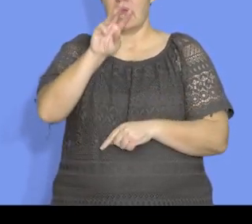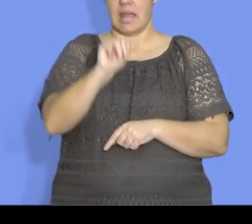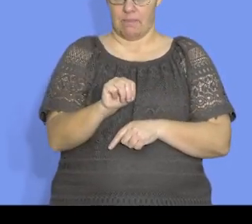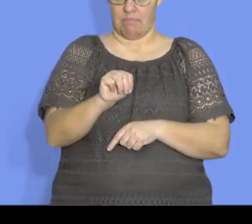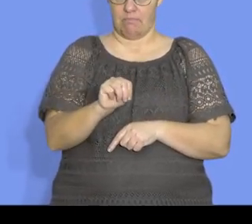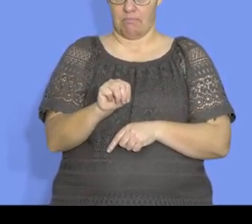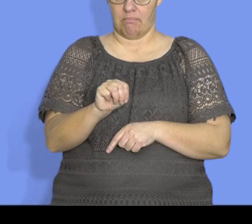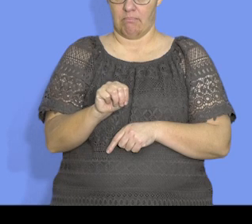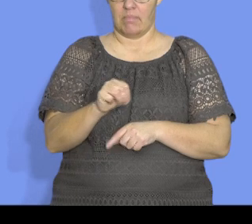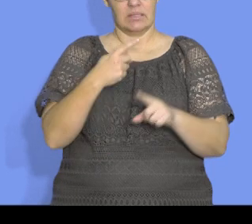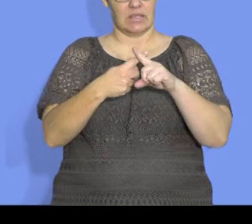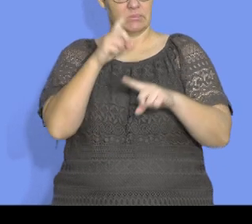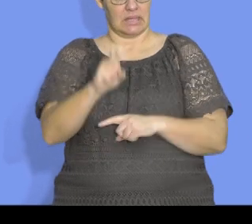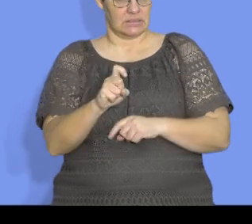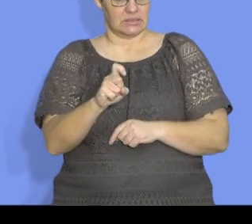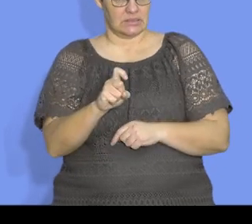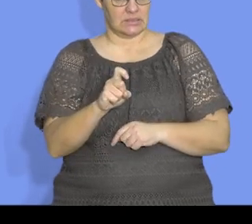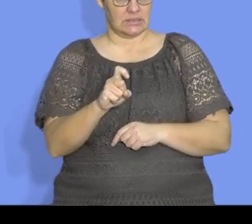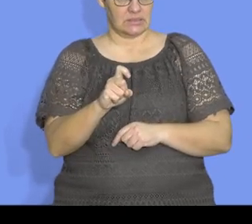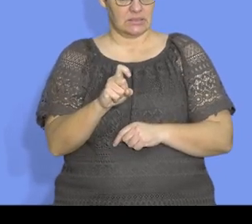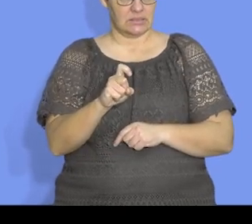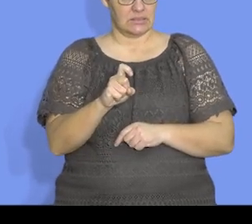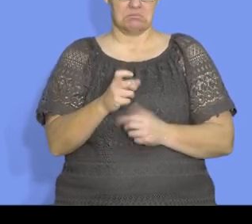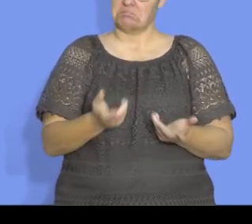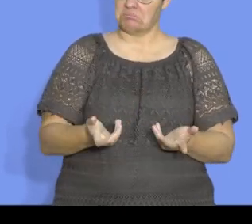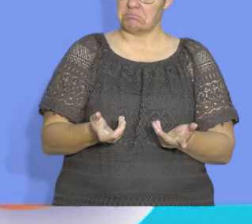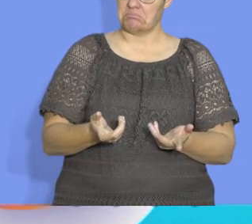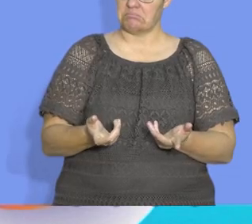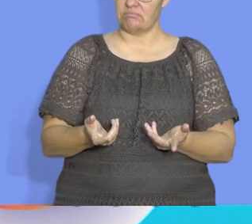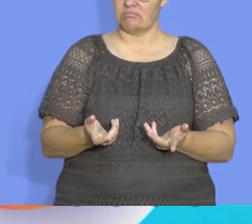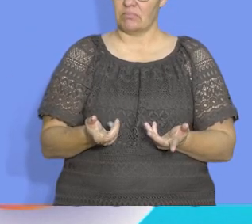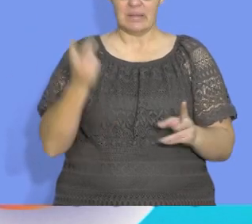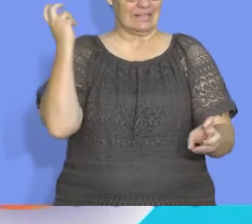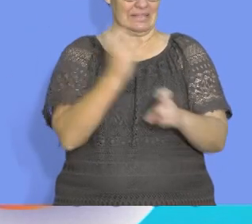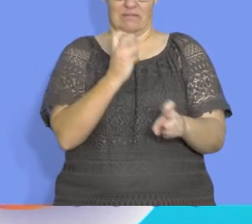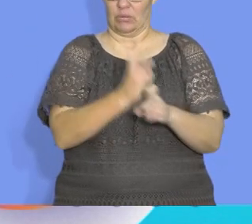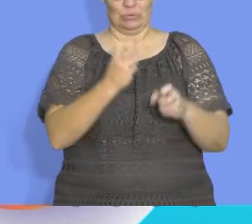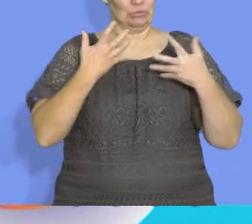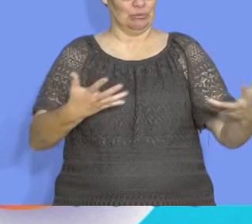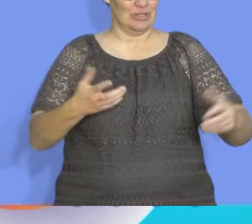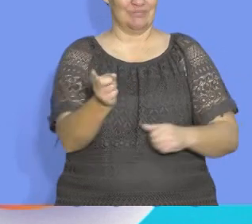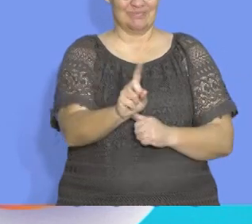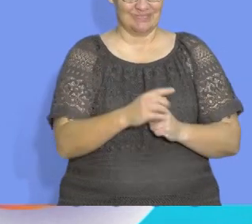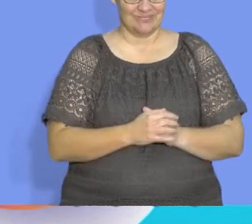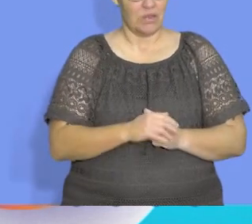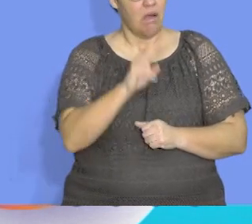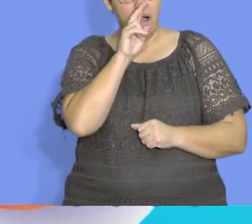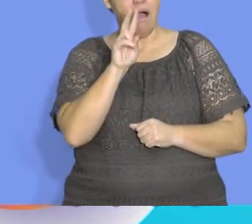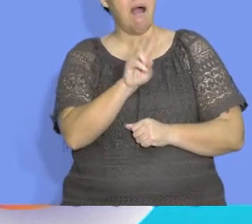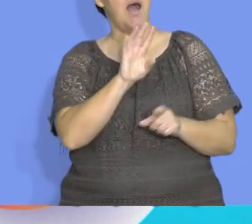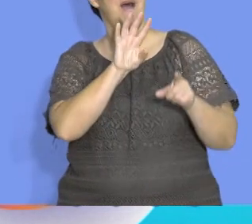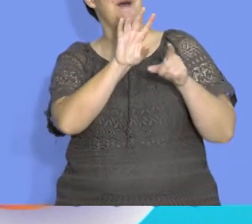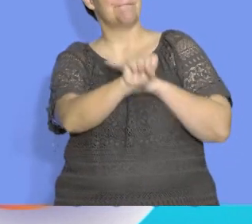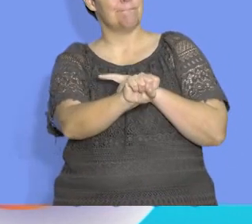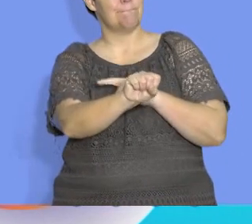equals m times x. So it's not too difficult to really see